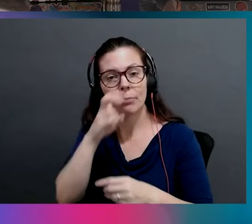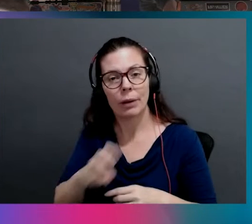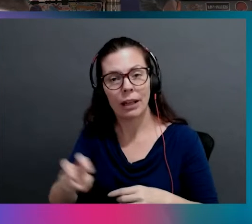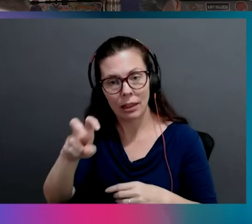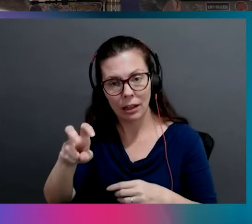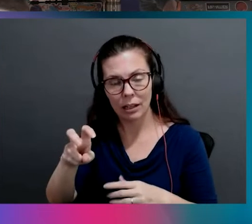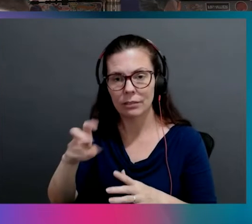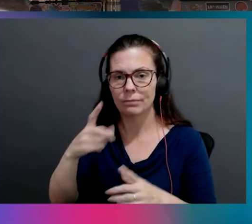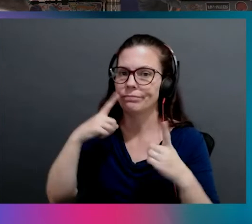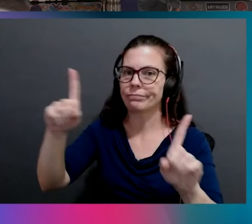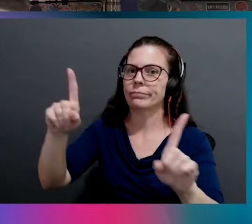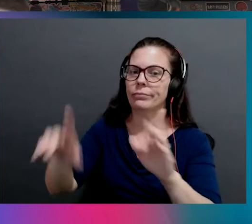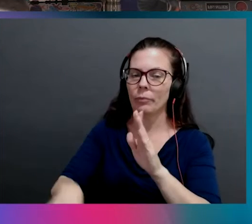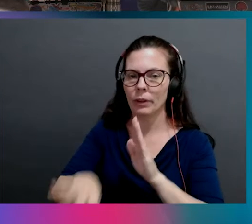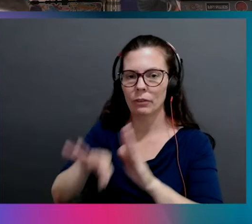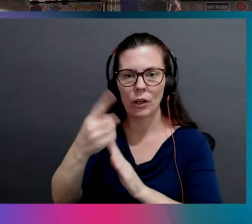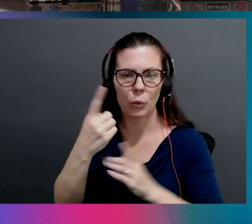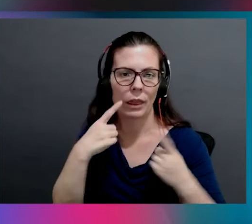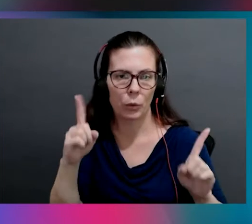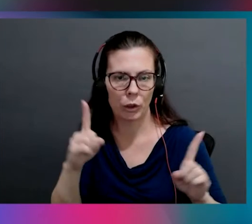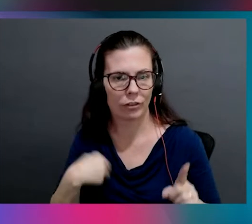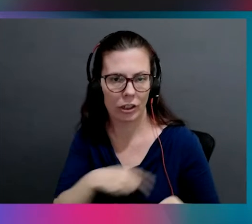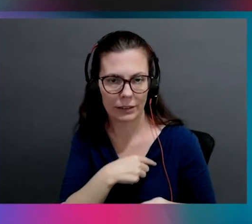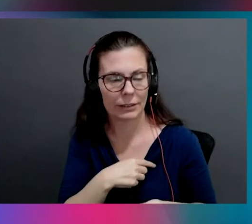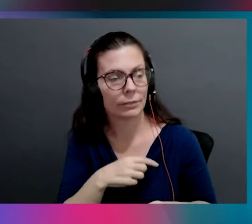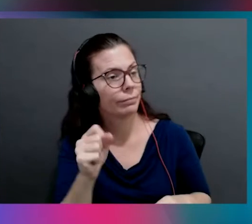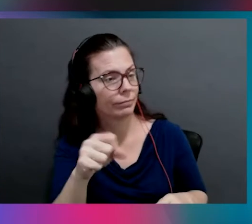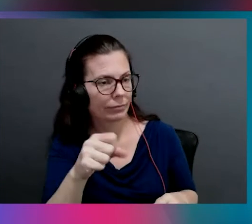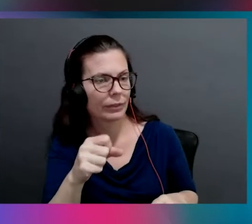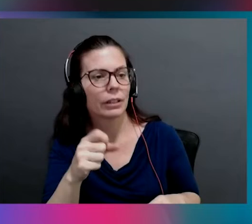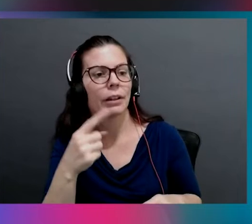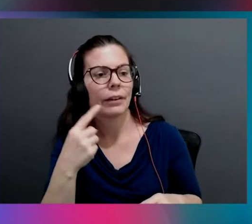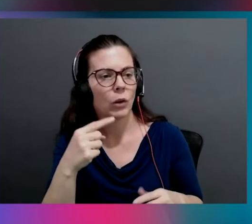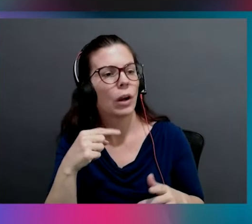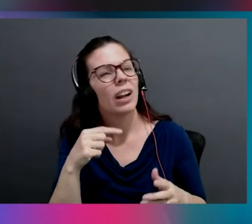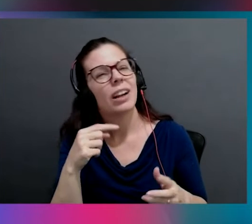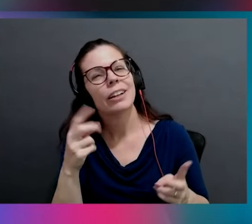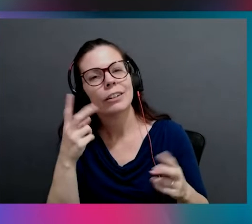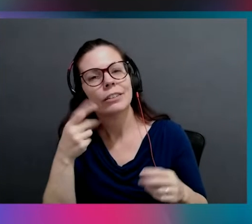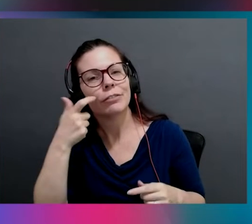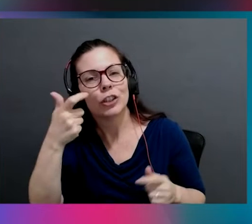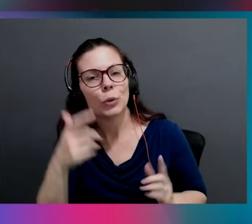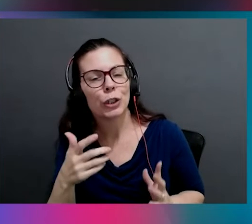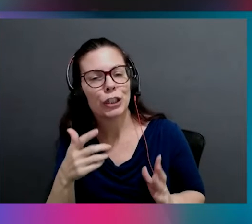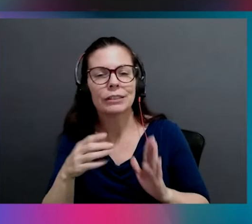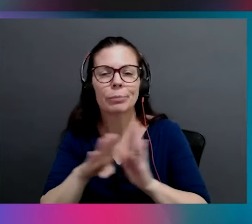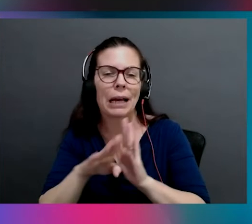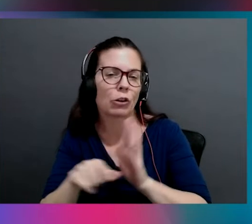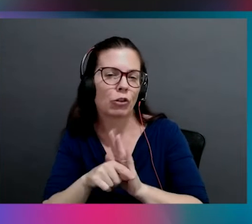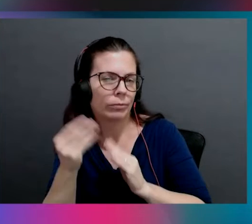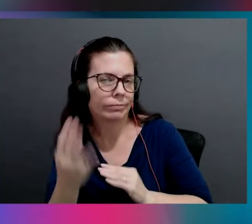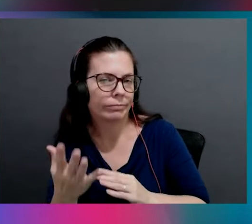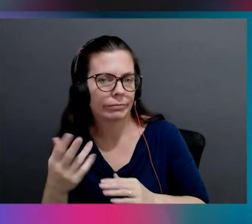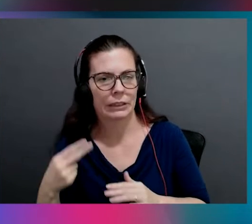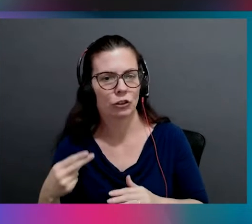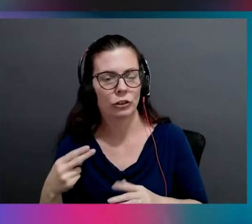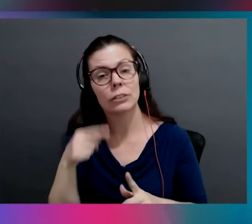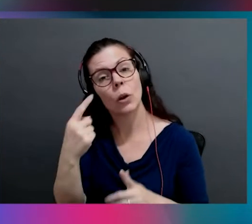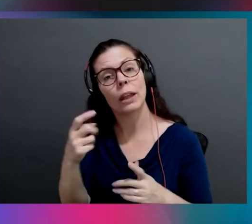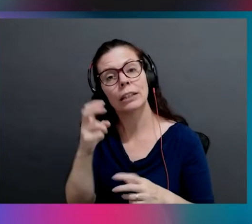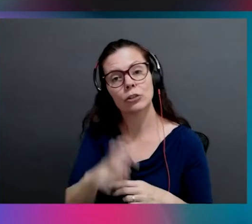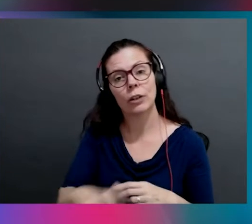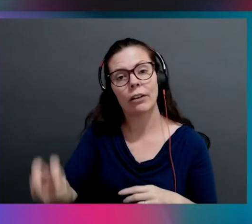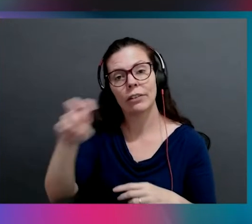across one that worked for us. Yeah, just to give viewers a little bit of a background, So the traveling salesman problem has been